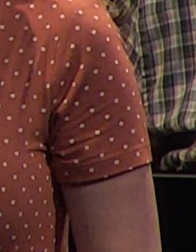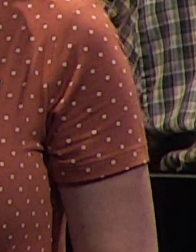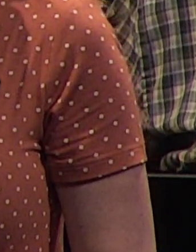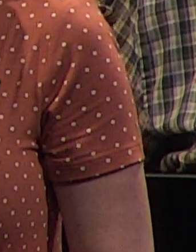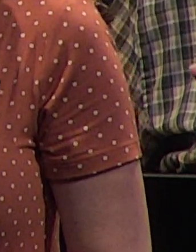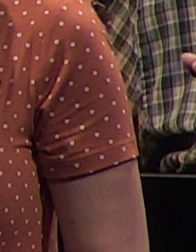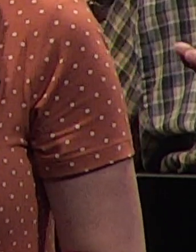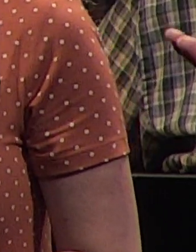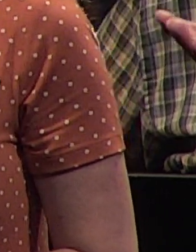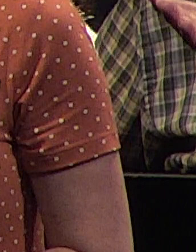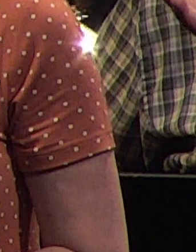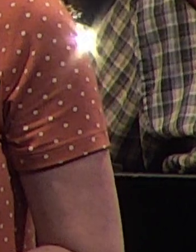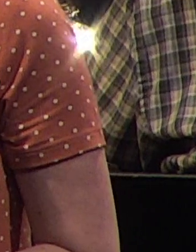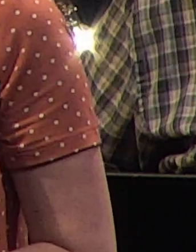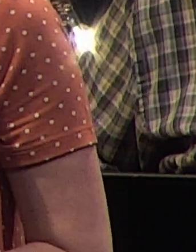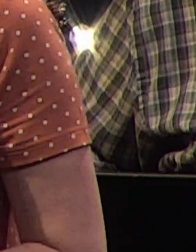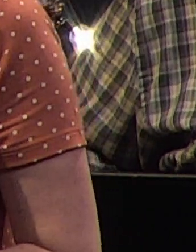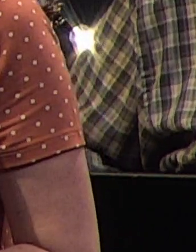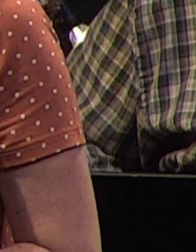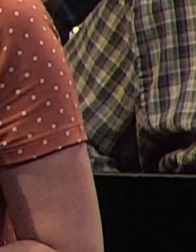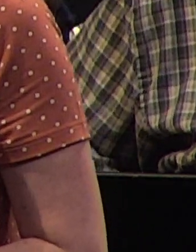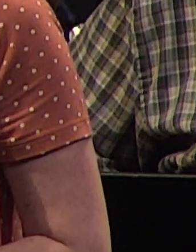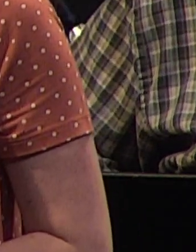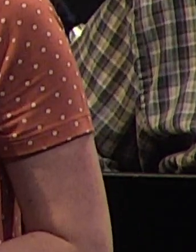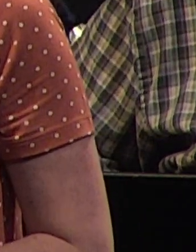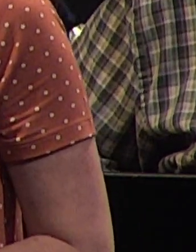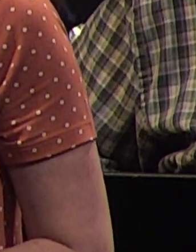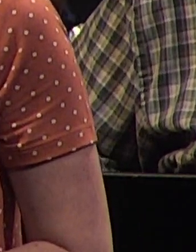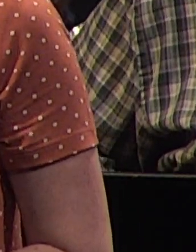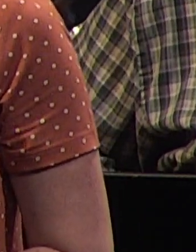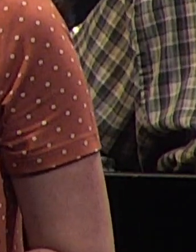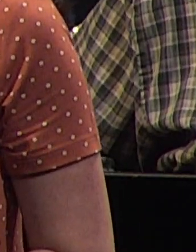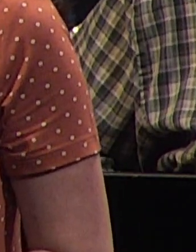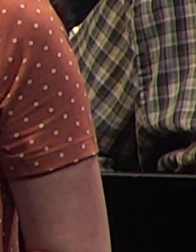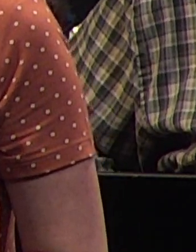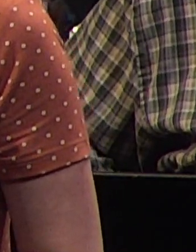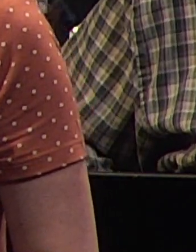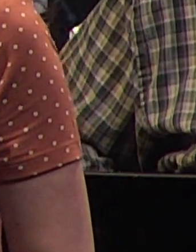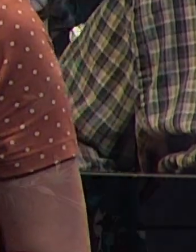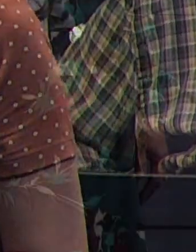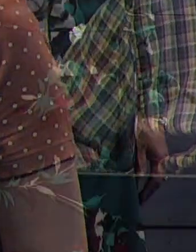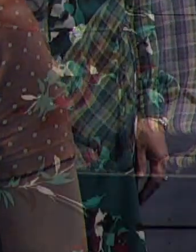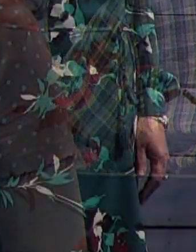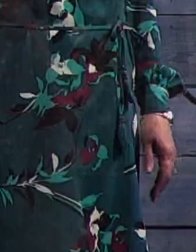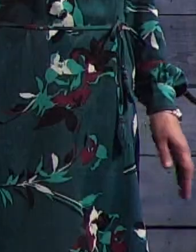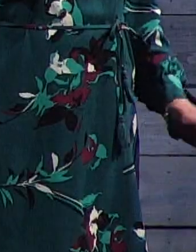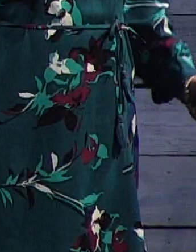Lord? Our God is the light.